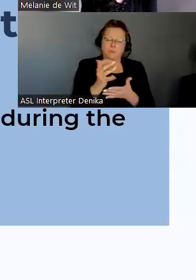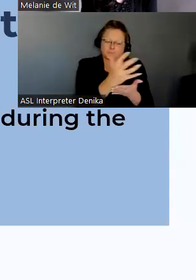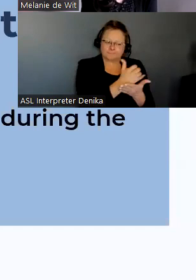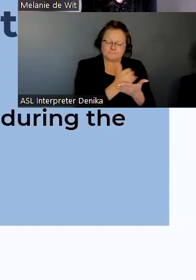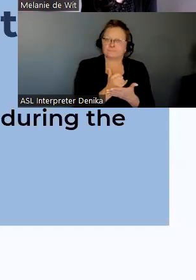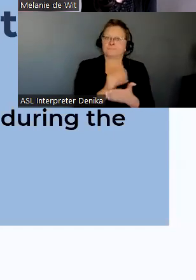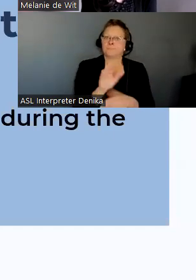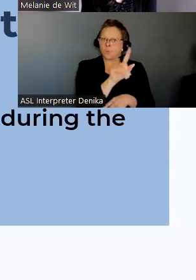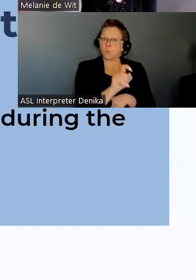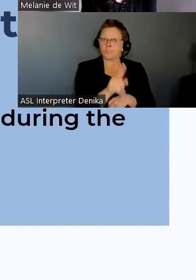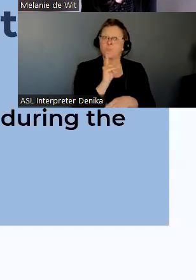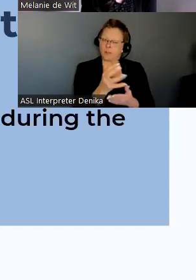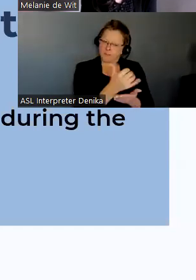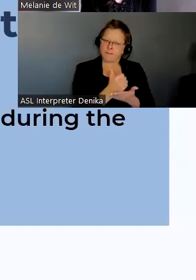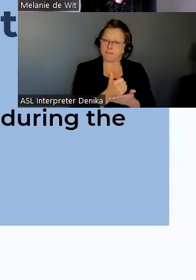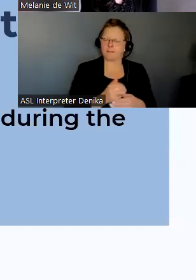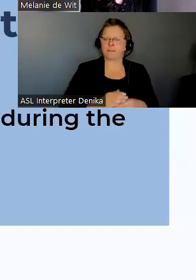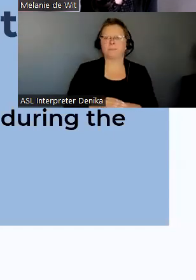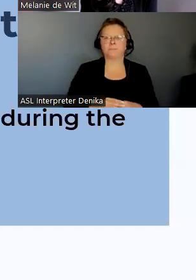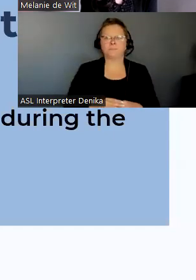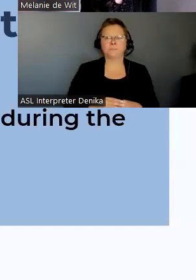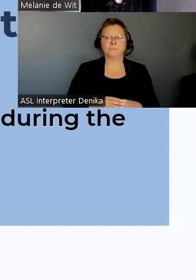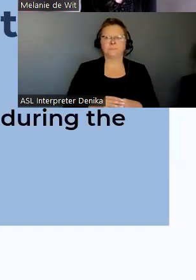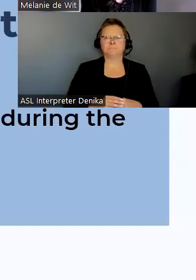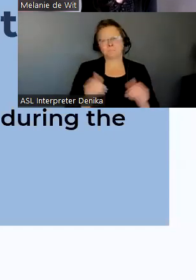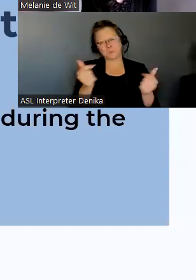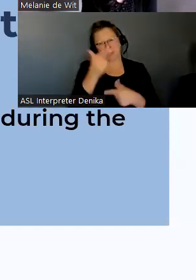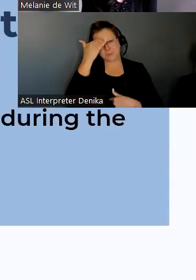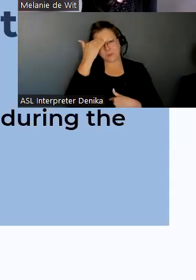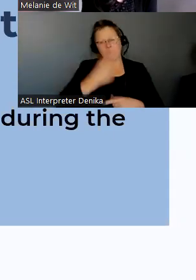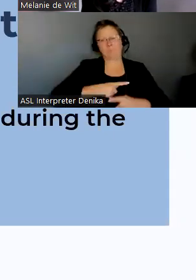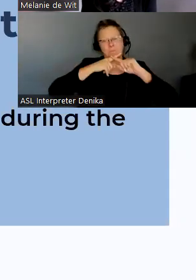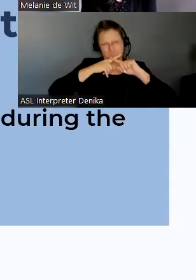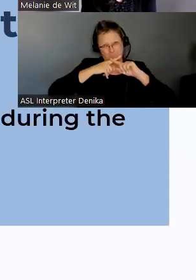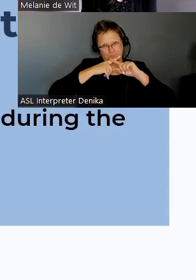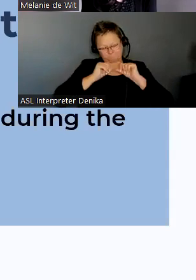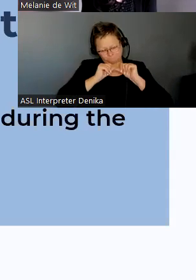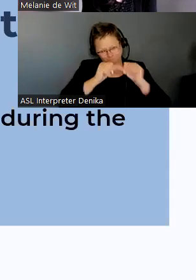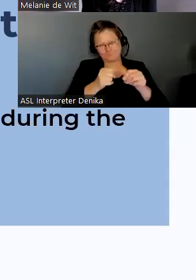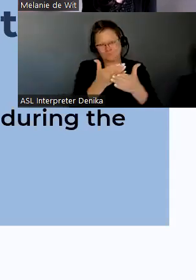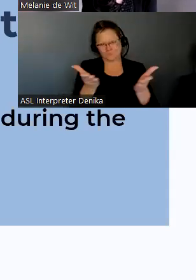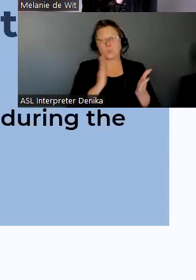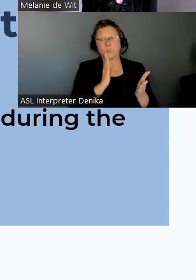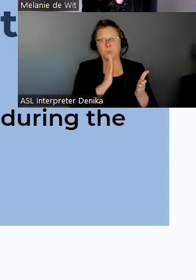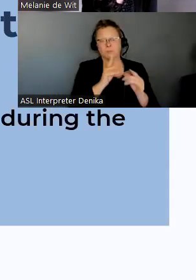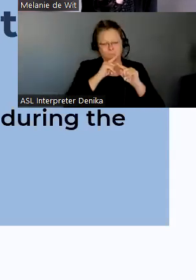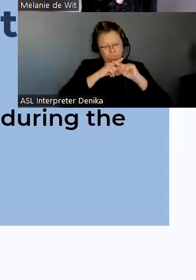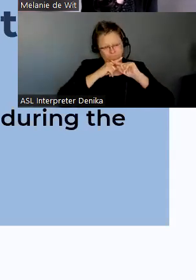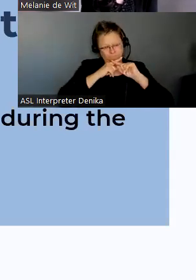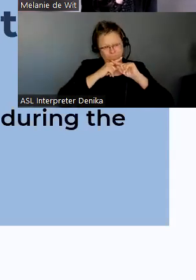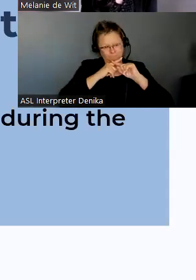today. And as everyone knows, you will be muted during the presentation just because we